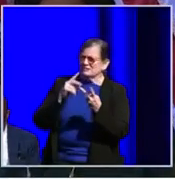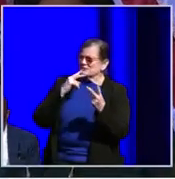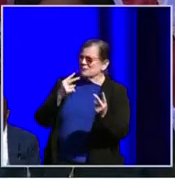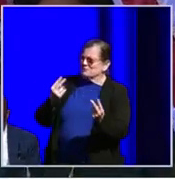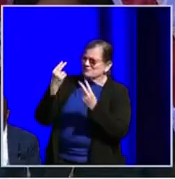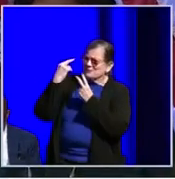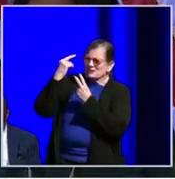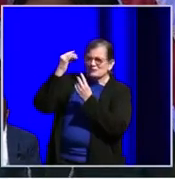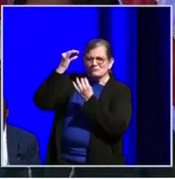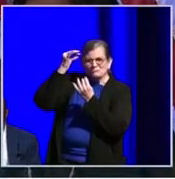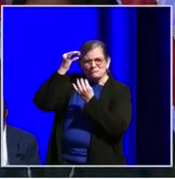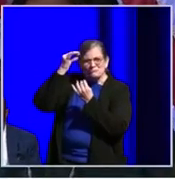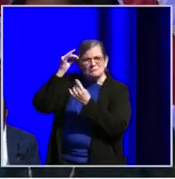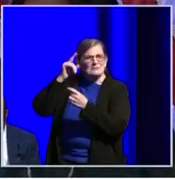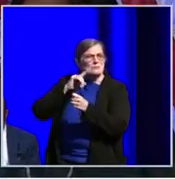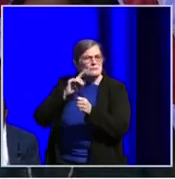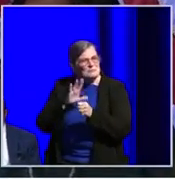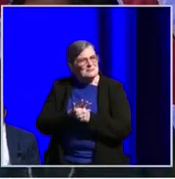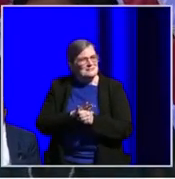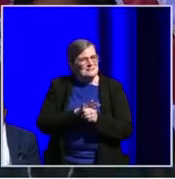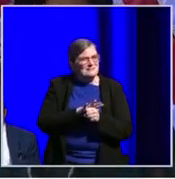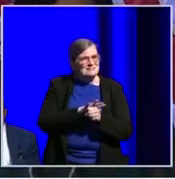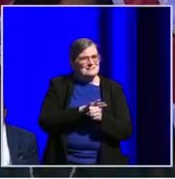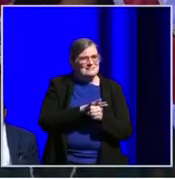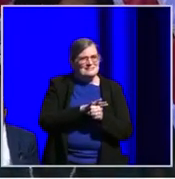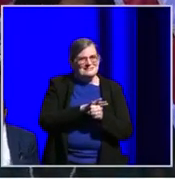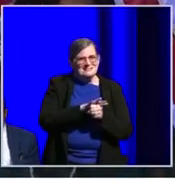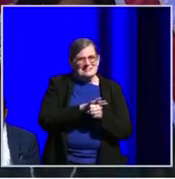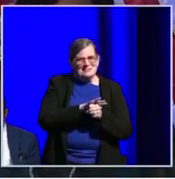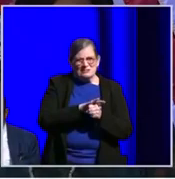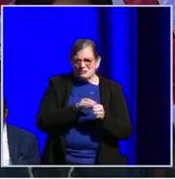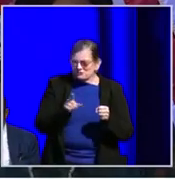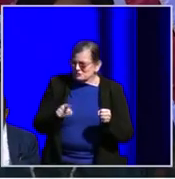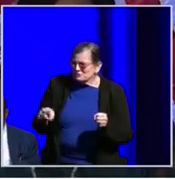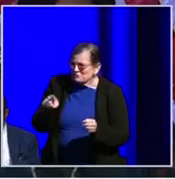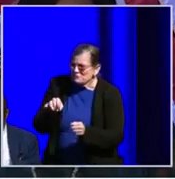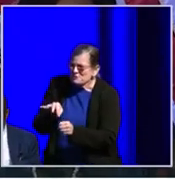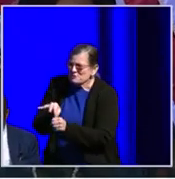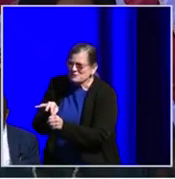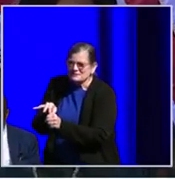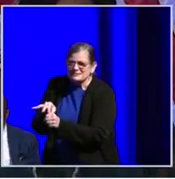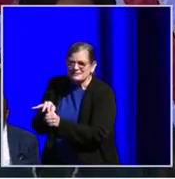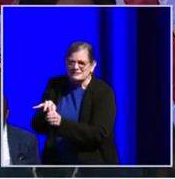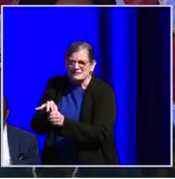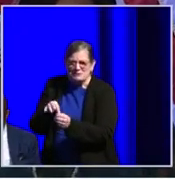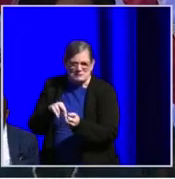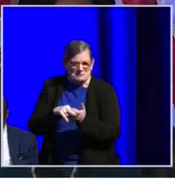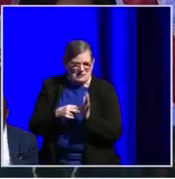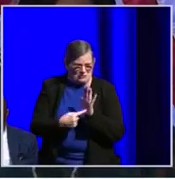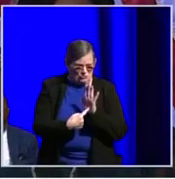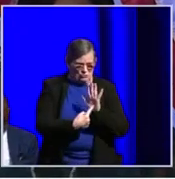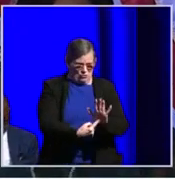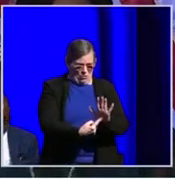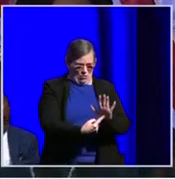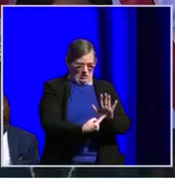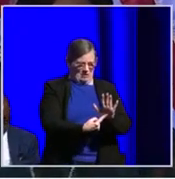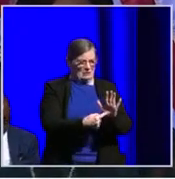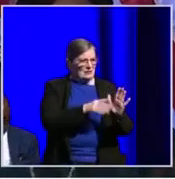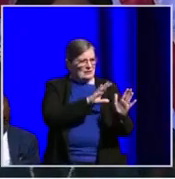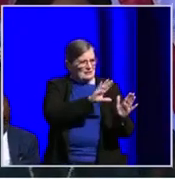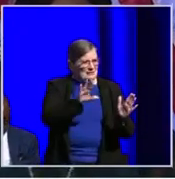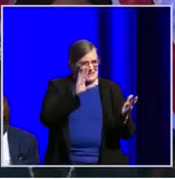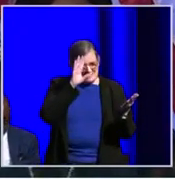their votes, DC residents express what they expect their elected leaders to do to help them live their best